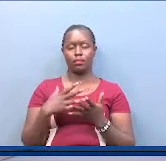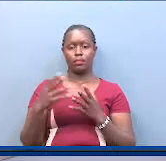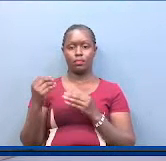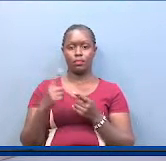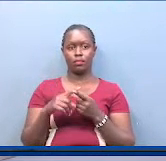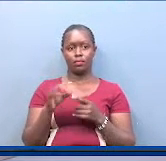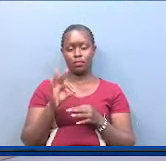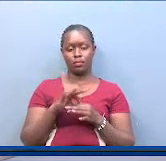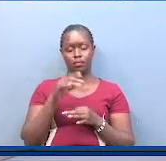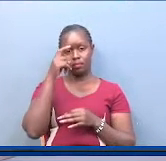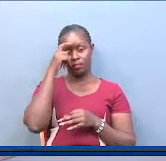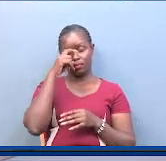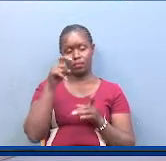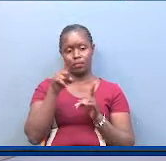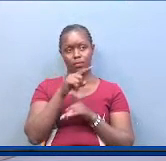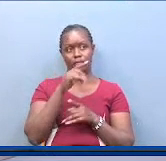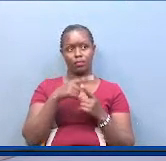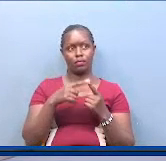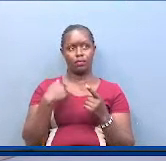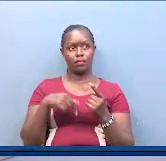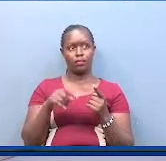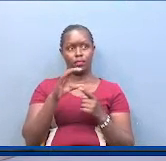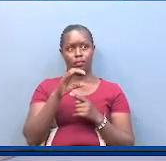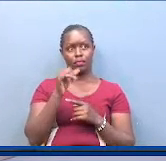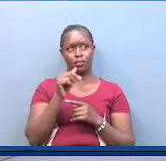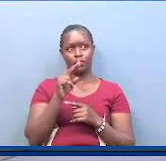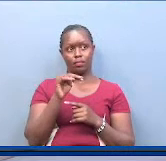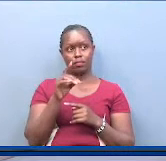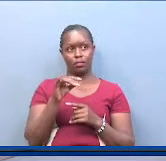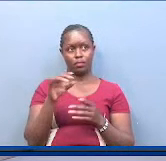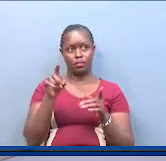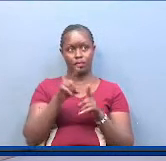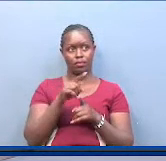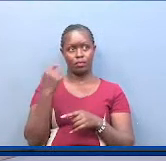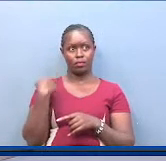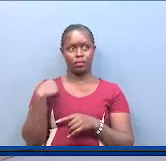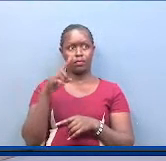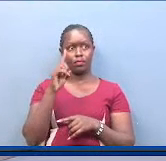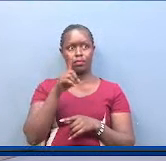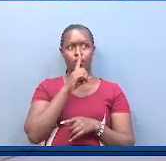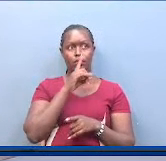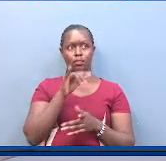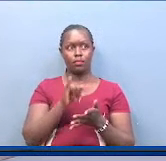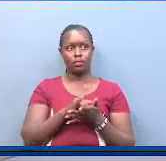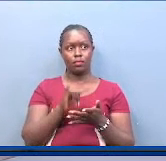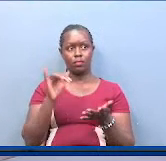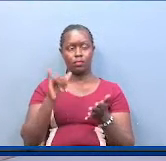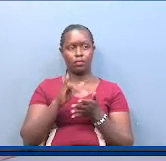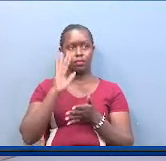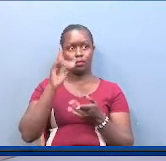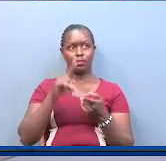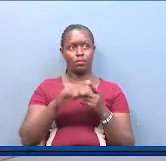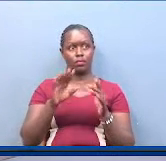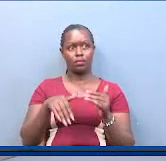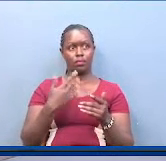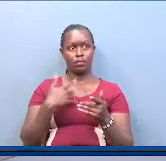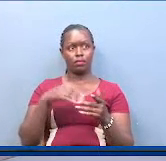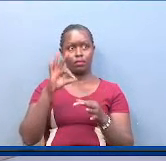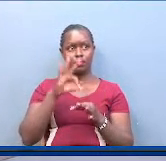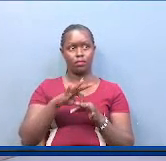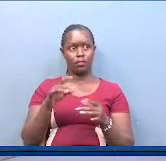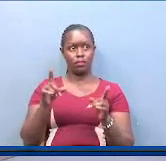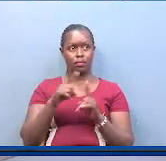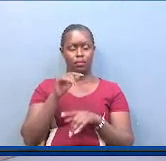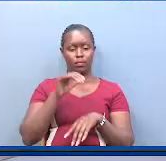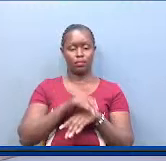they are going to vote wise. And you know, I'm a candidate in Kagema and I'm number 1 on the ballot. Mm-hmm. So I'm sure they shall give me the votes and I'm